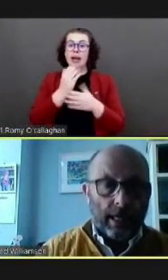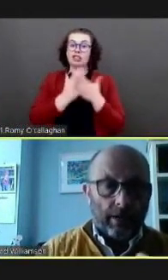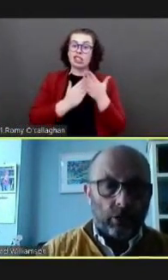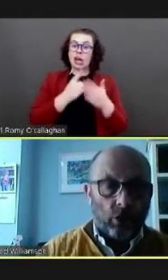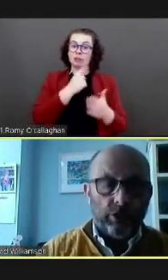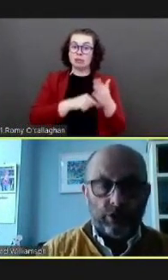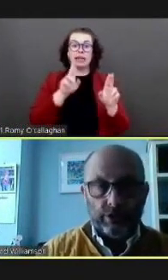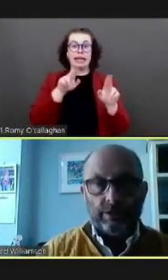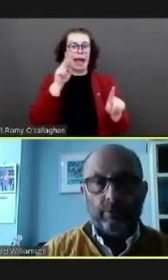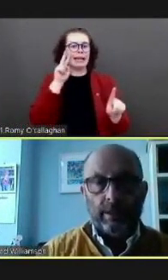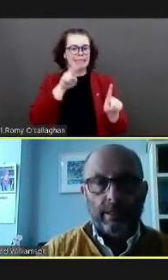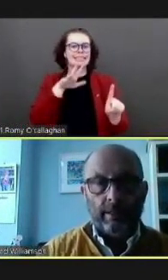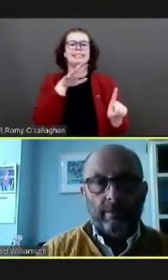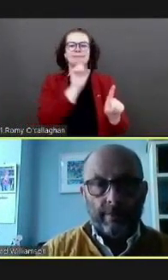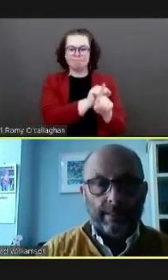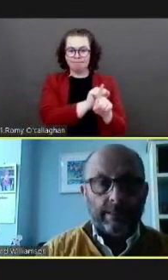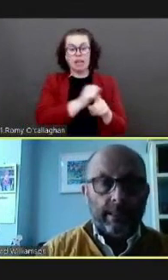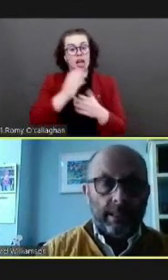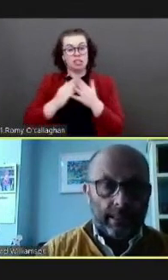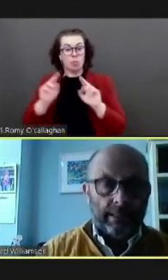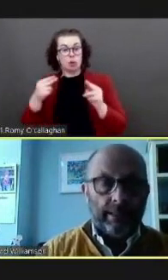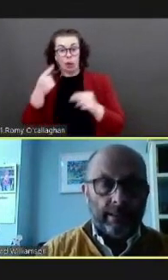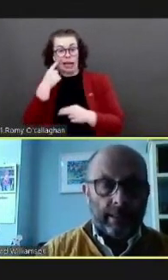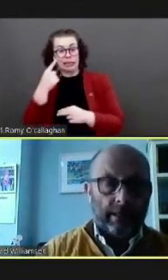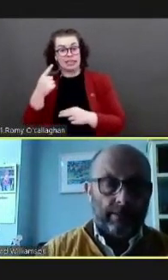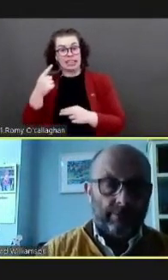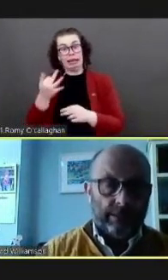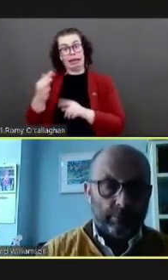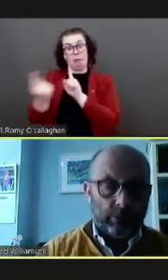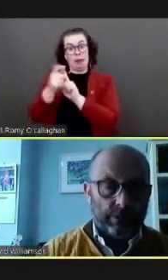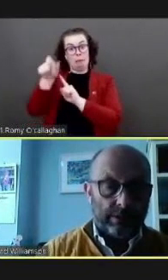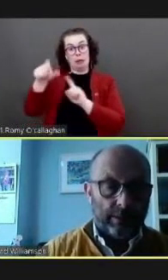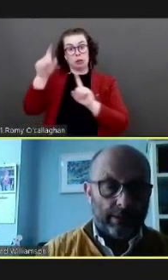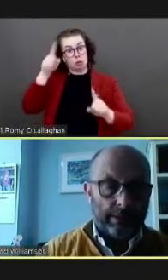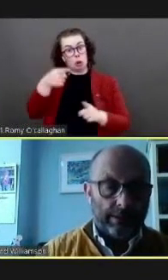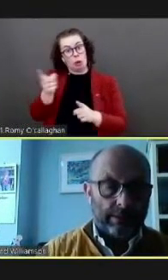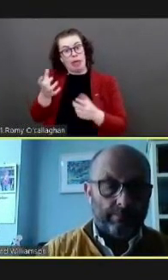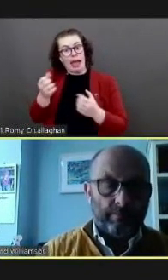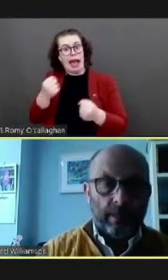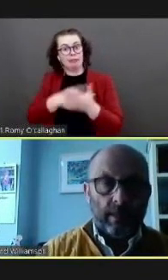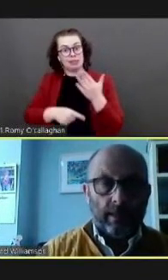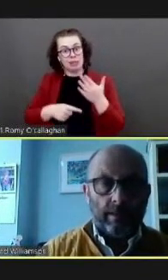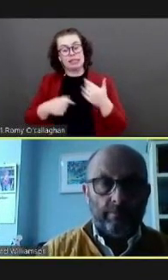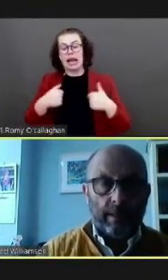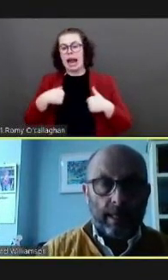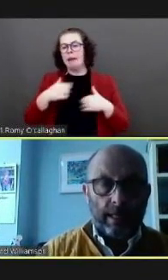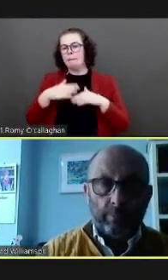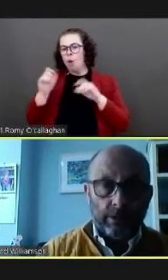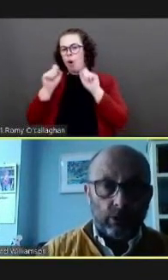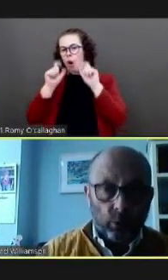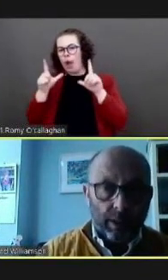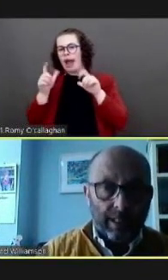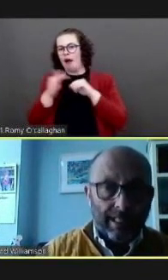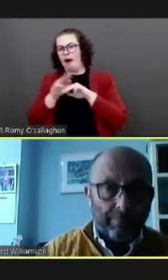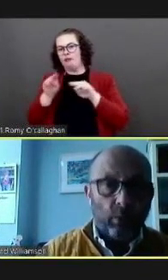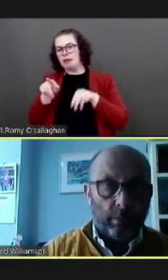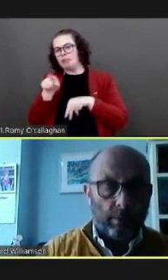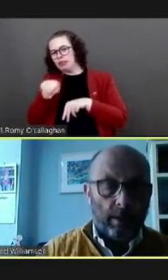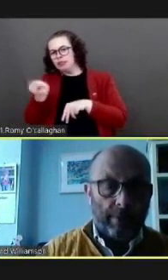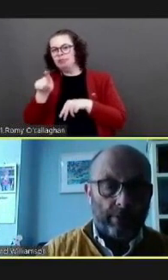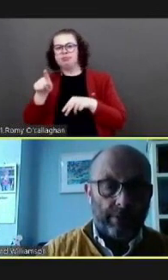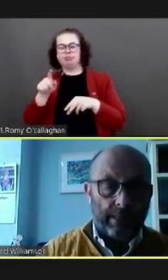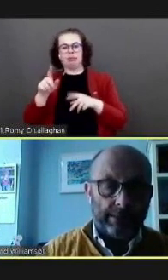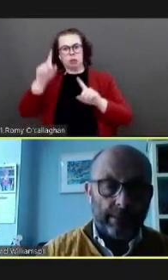disabilities and are conscious that we face hidden and visible disabilities. I'll be talking a little